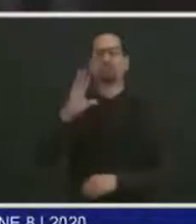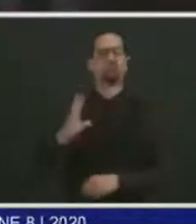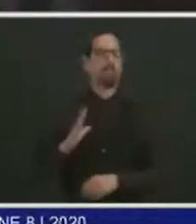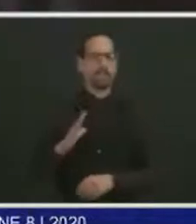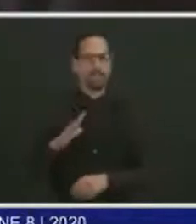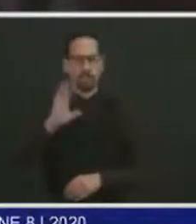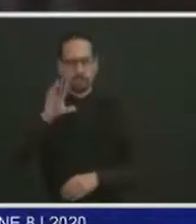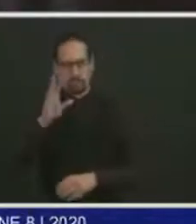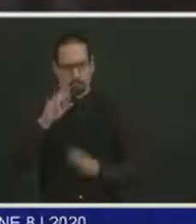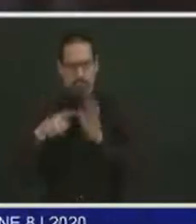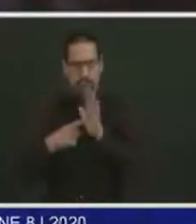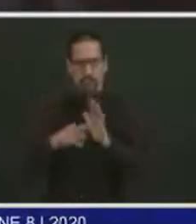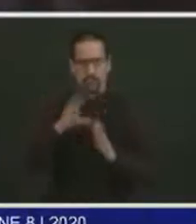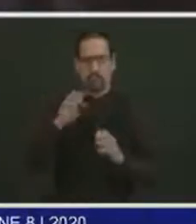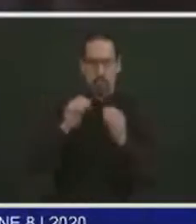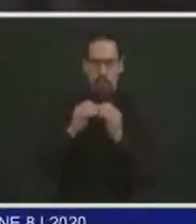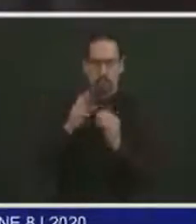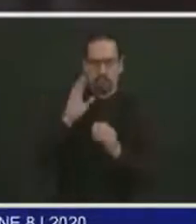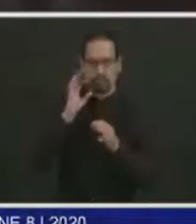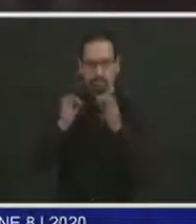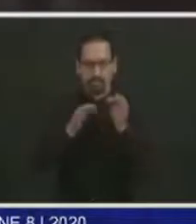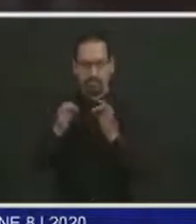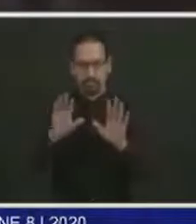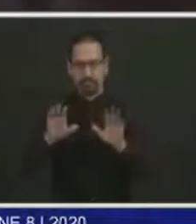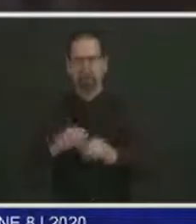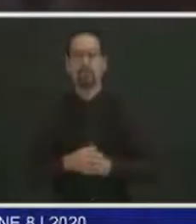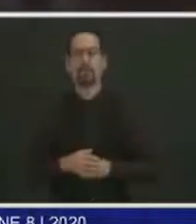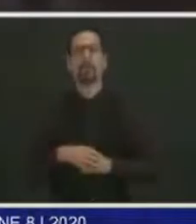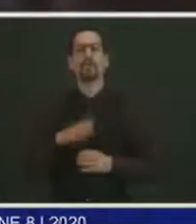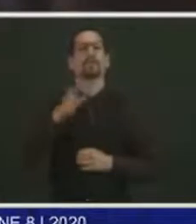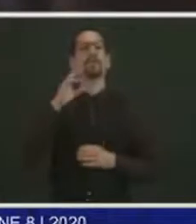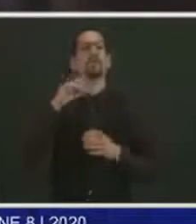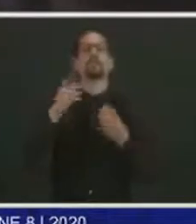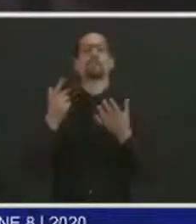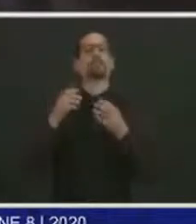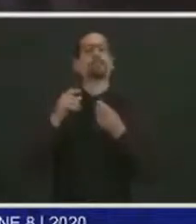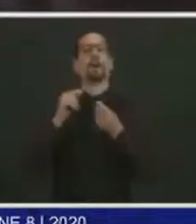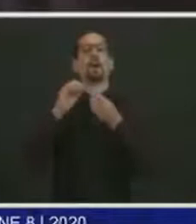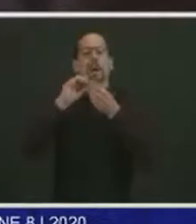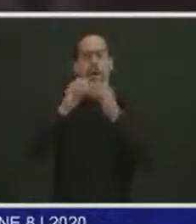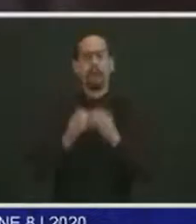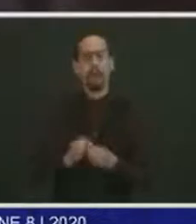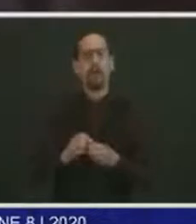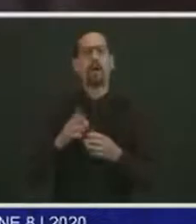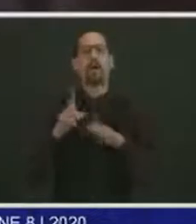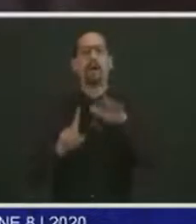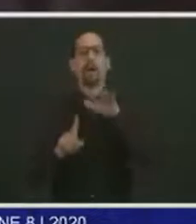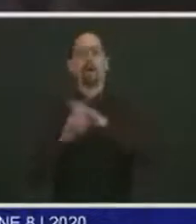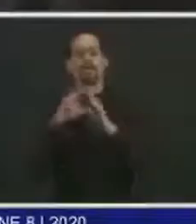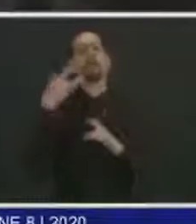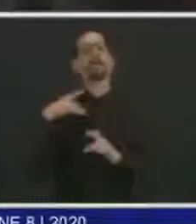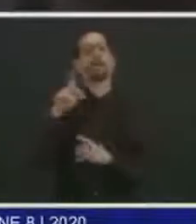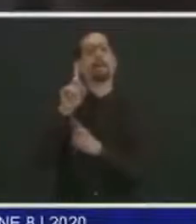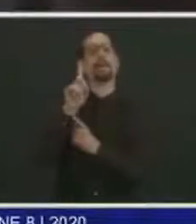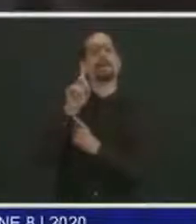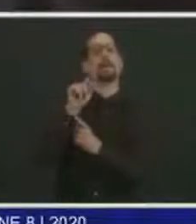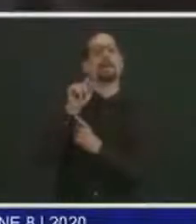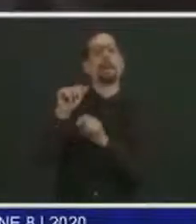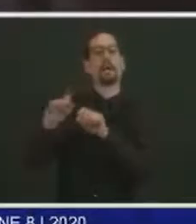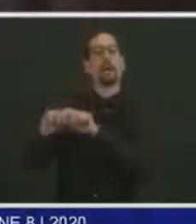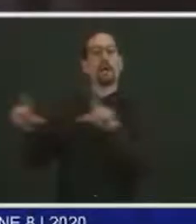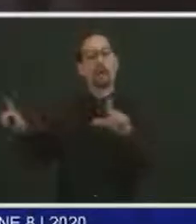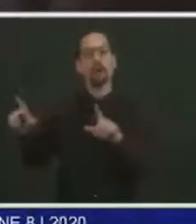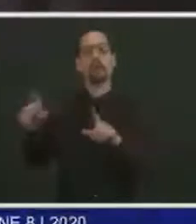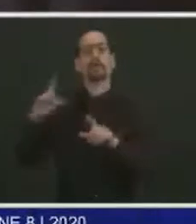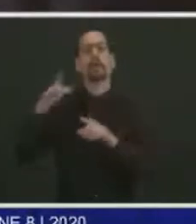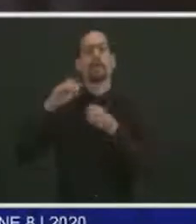to roll this out. The next time we come back to you, we're going to be rolling it out to retail workers, manufacturing workers, when school opens